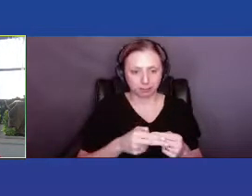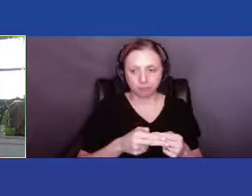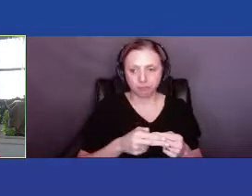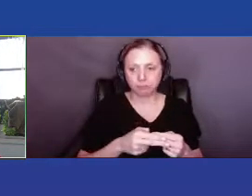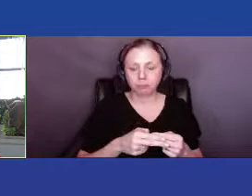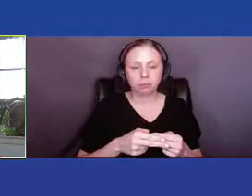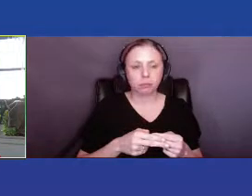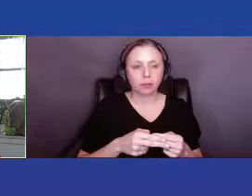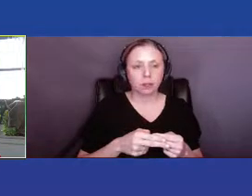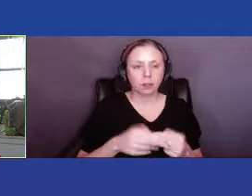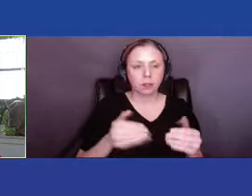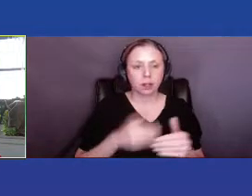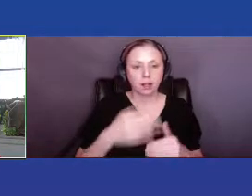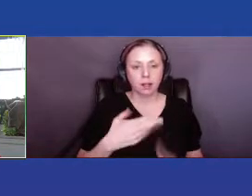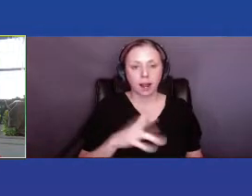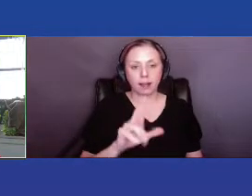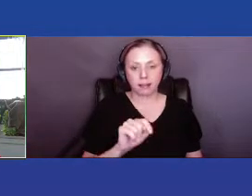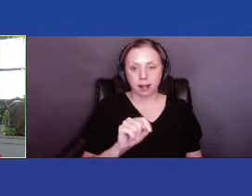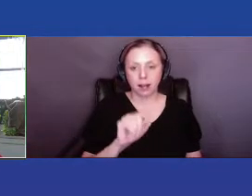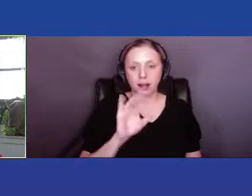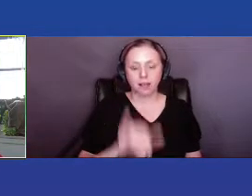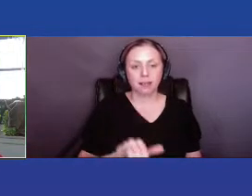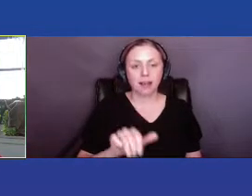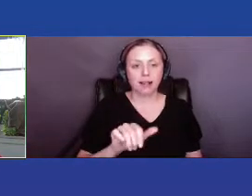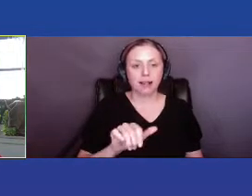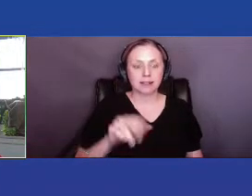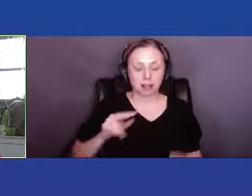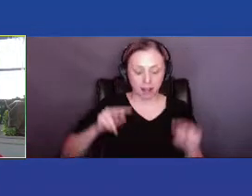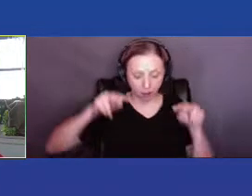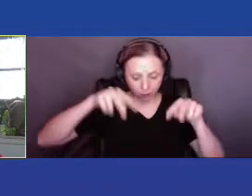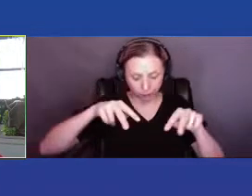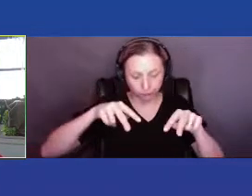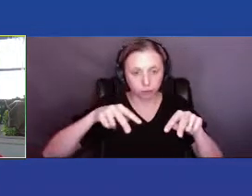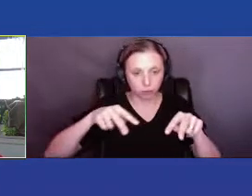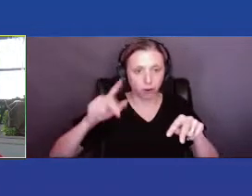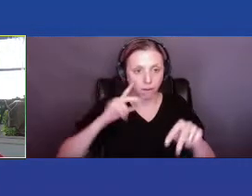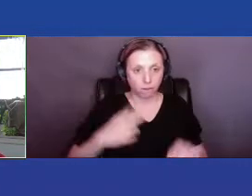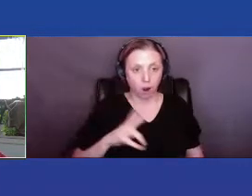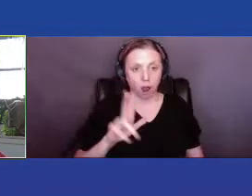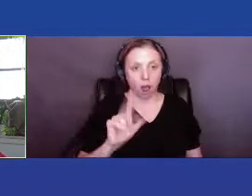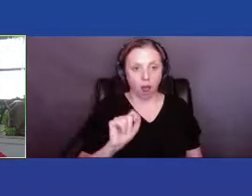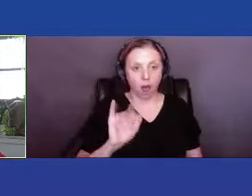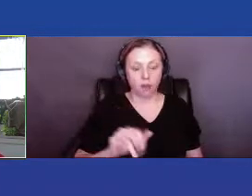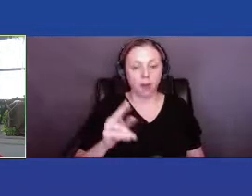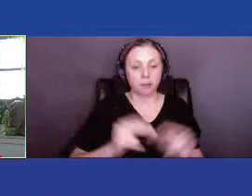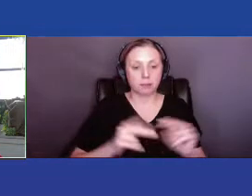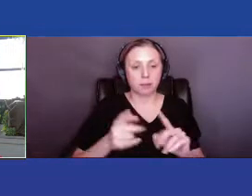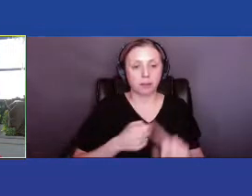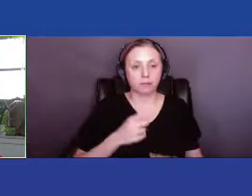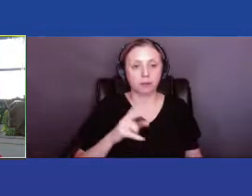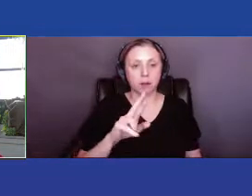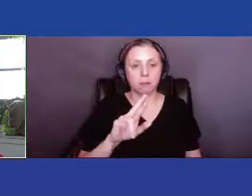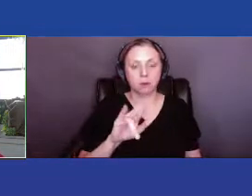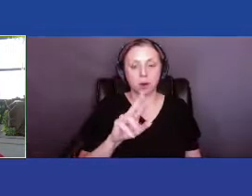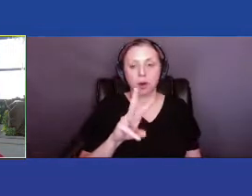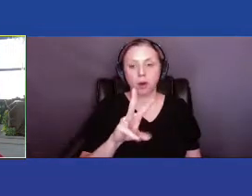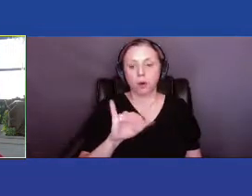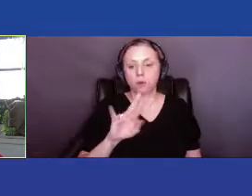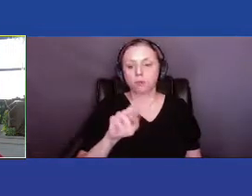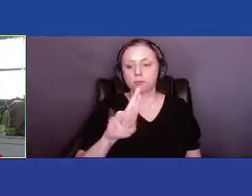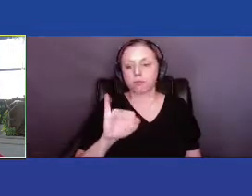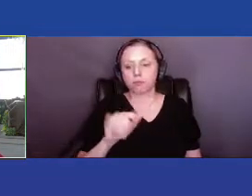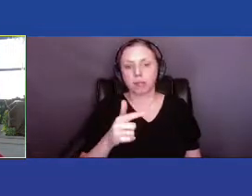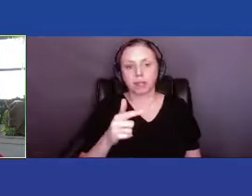This next hut is, this is an aerial view in this slide of a hut that was built at the Ringling Museum of Art in Sarasota,